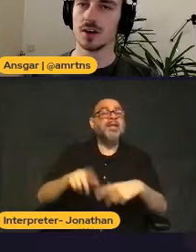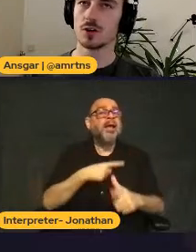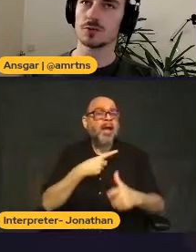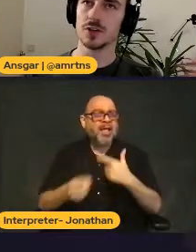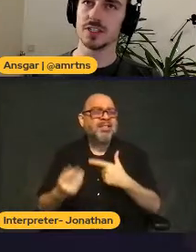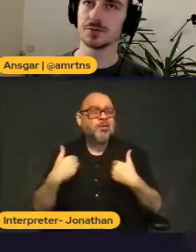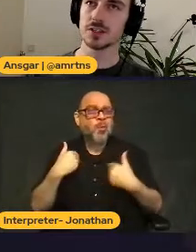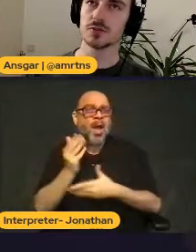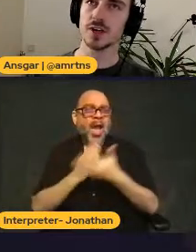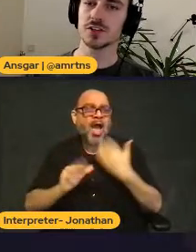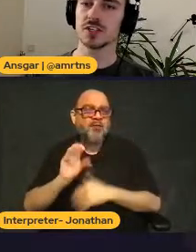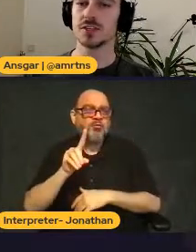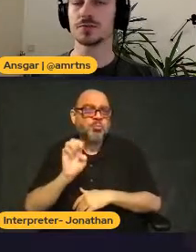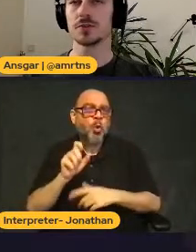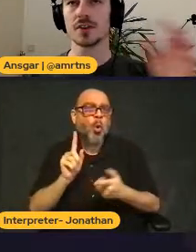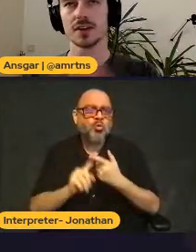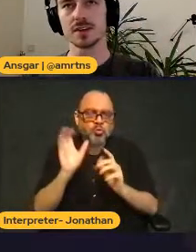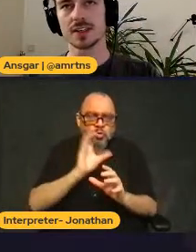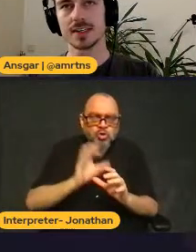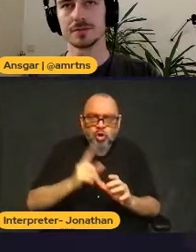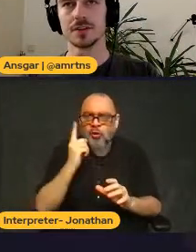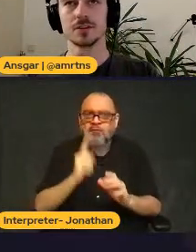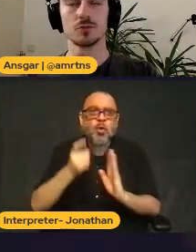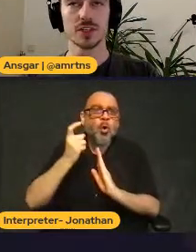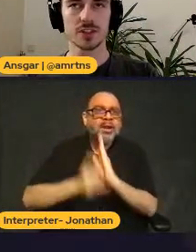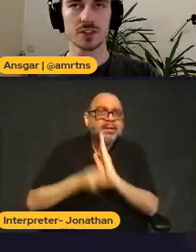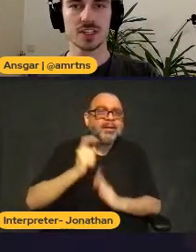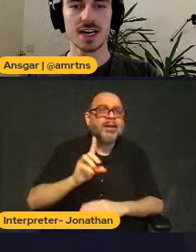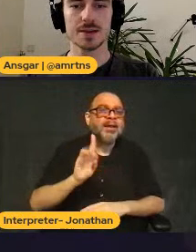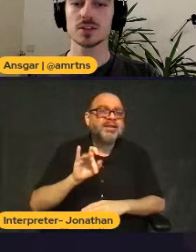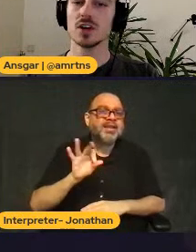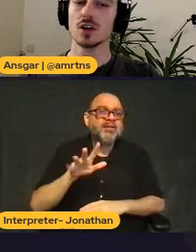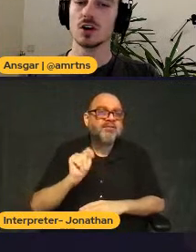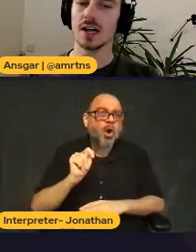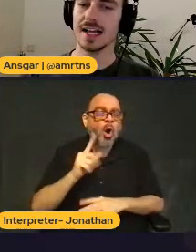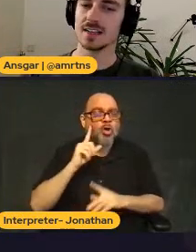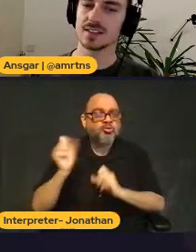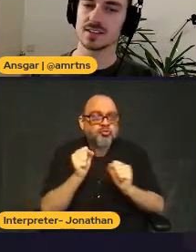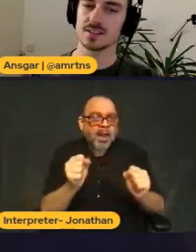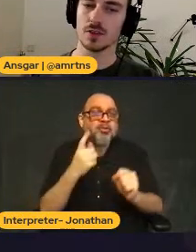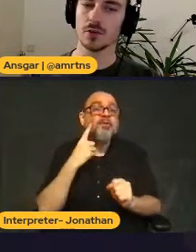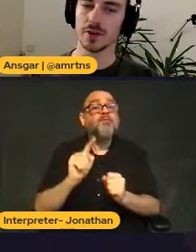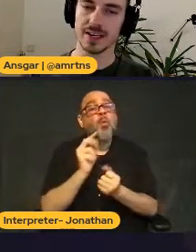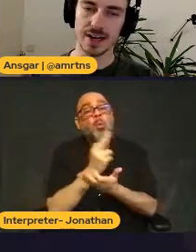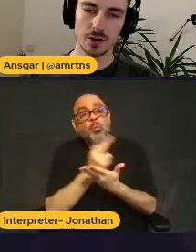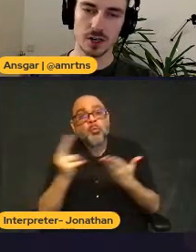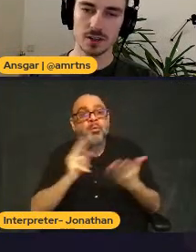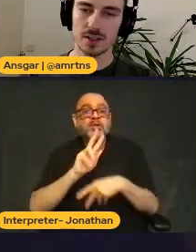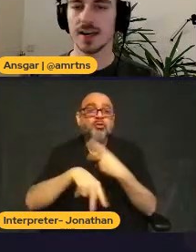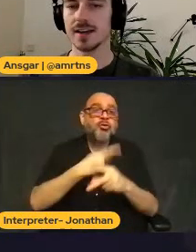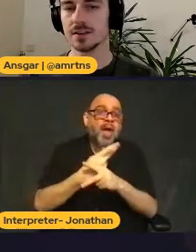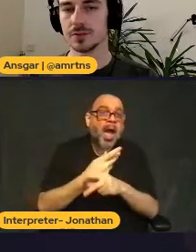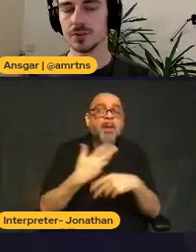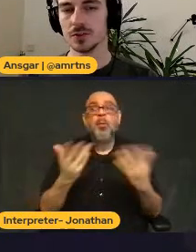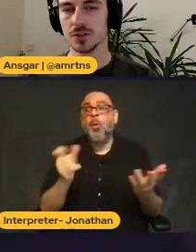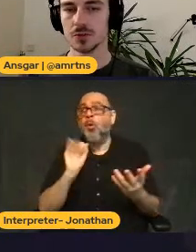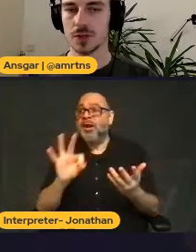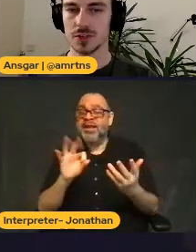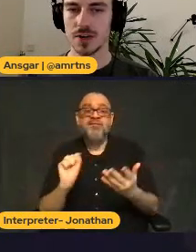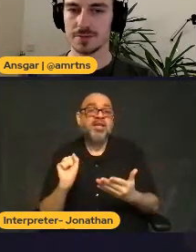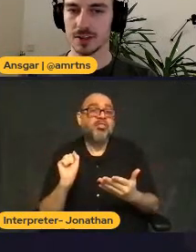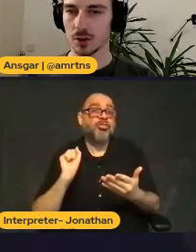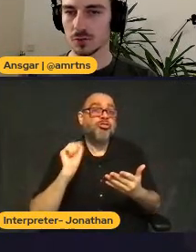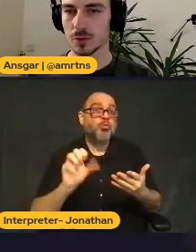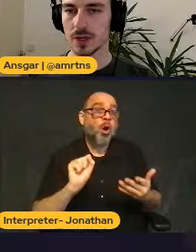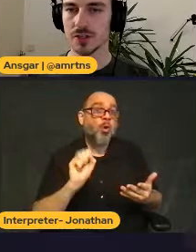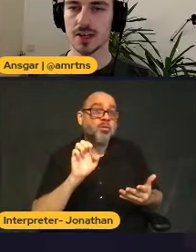to look for a default strategy for the given resource types, or else throwing an error. And if you don't want